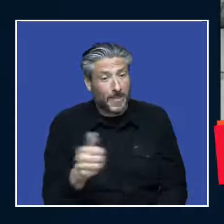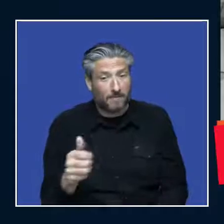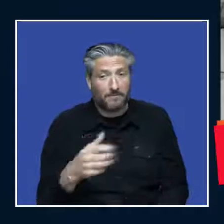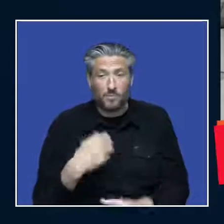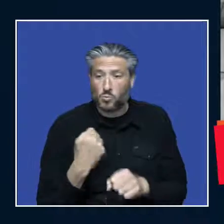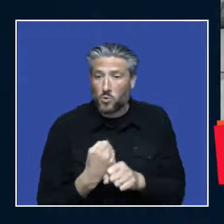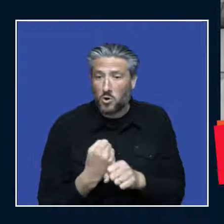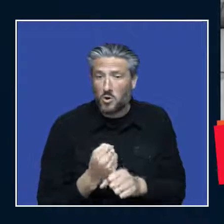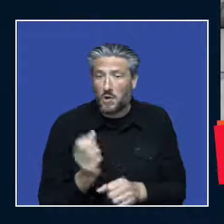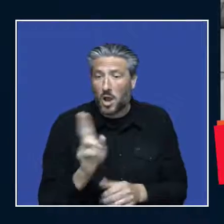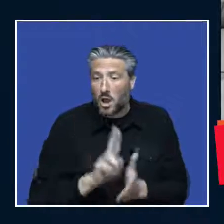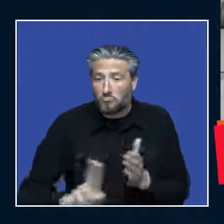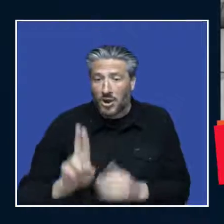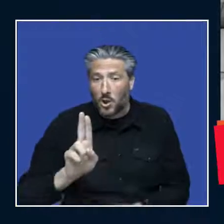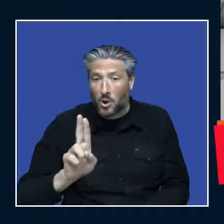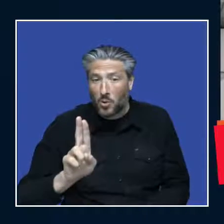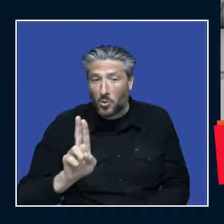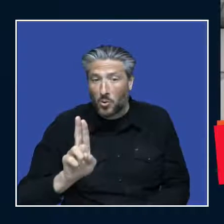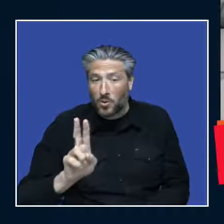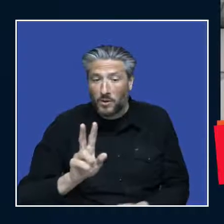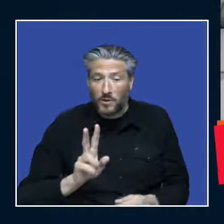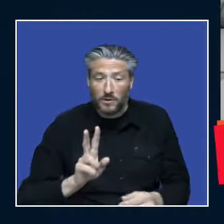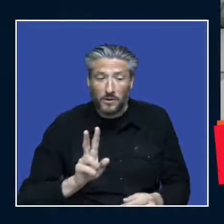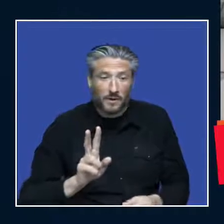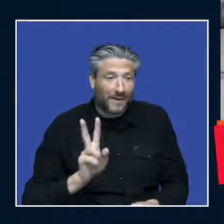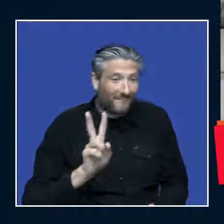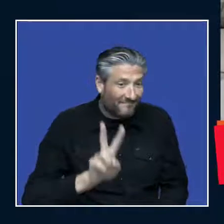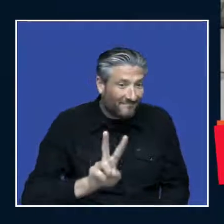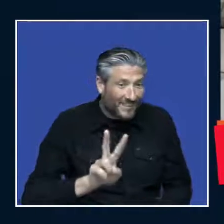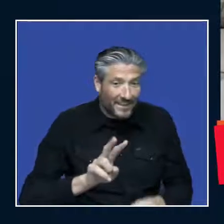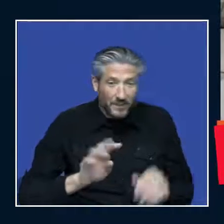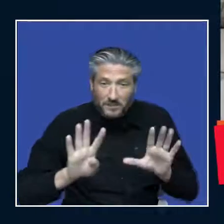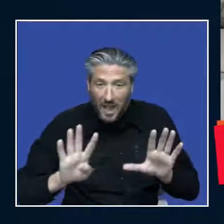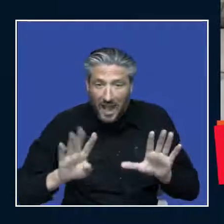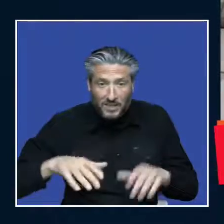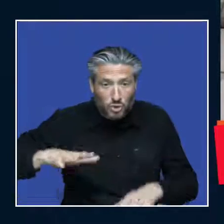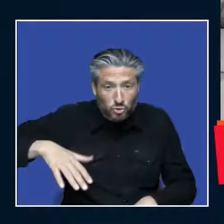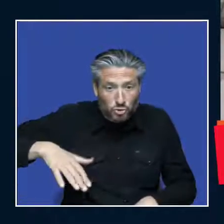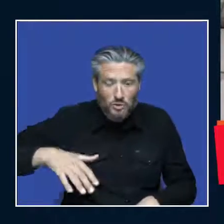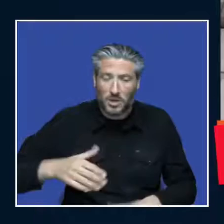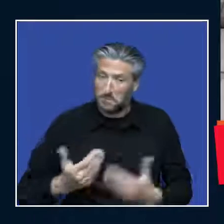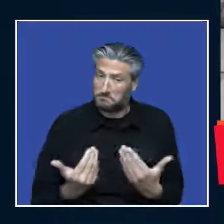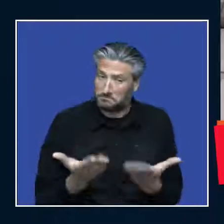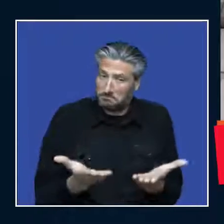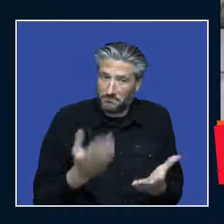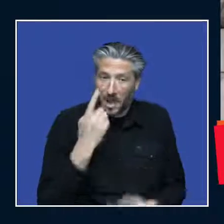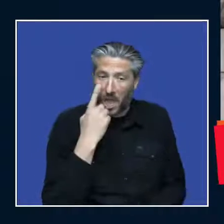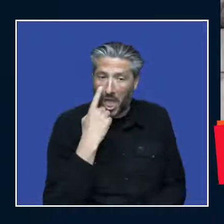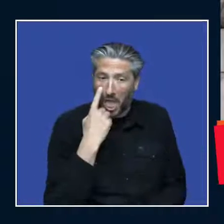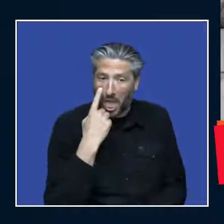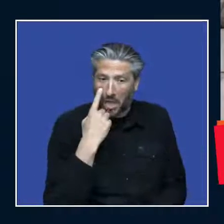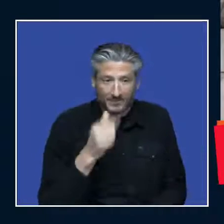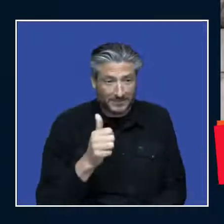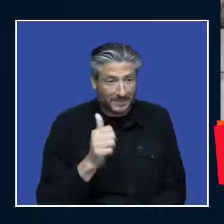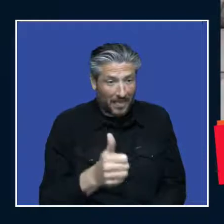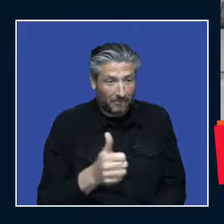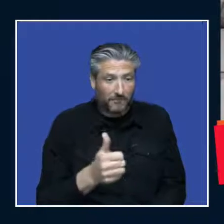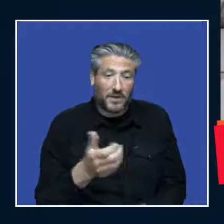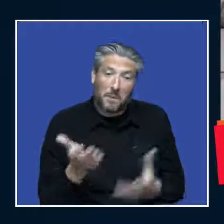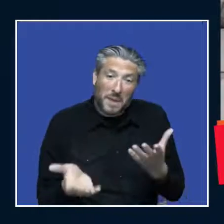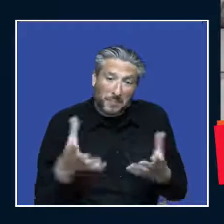9 yet, we released the beta today. So yeah, try it out and maybe try it out in a container now. Would be nice, I